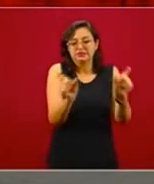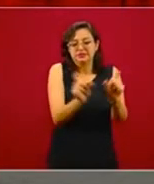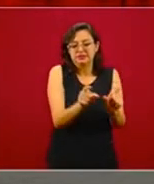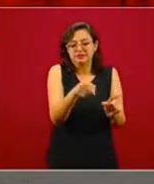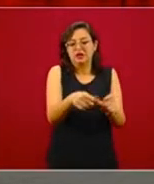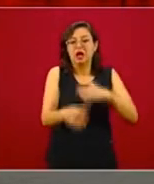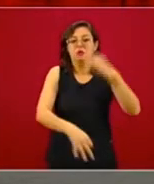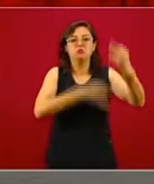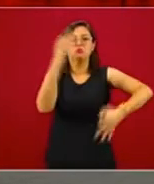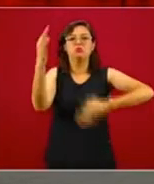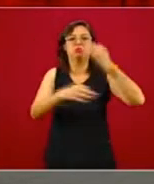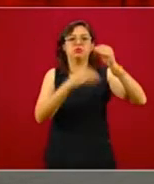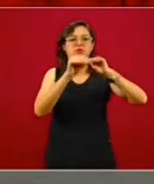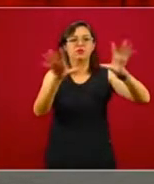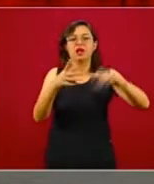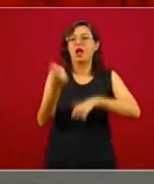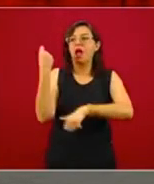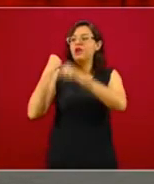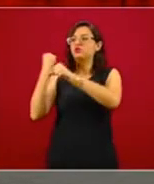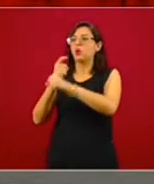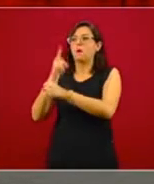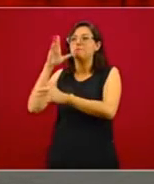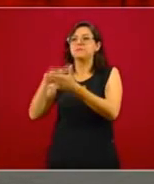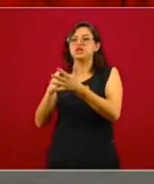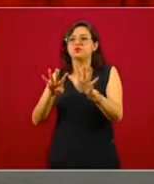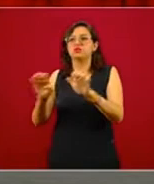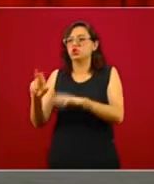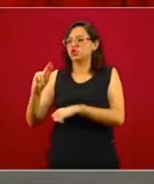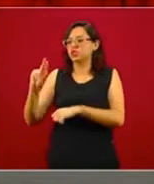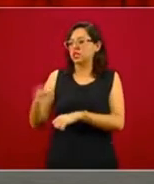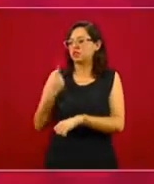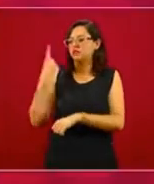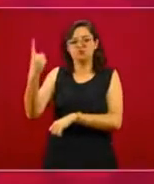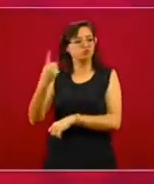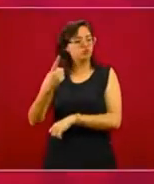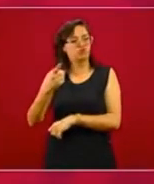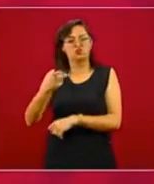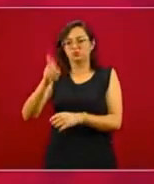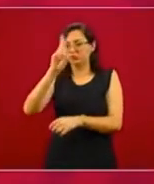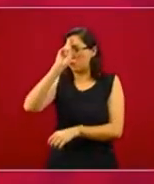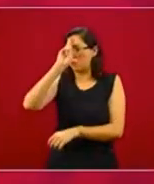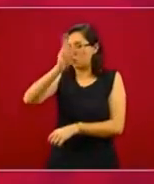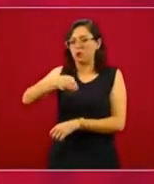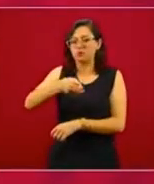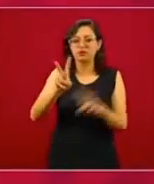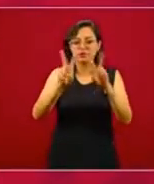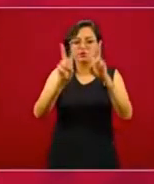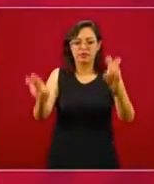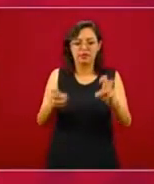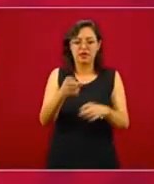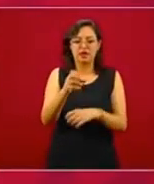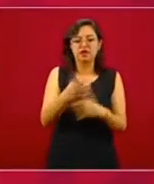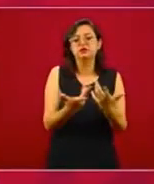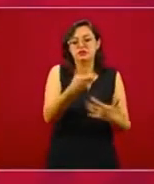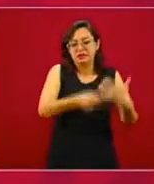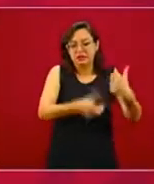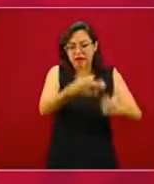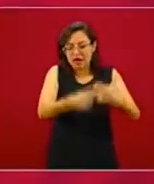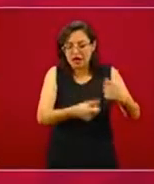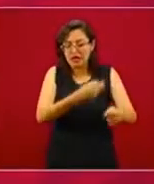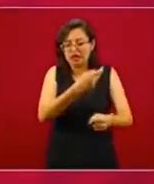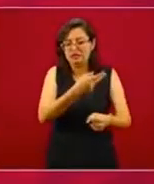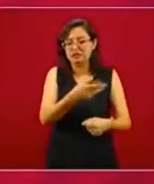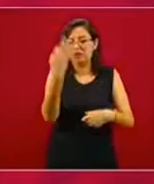is opposite to a global agreement existing since 1981 that is called the Code for